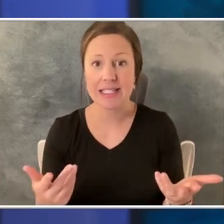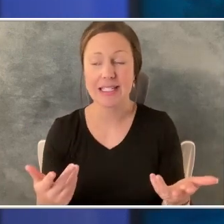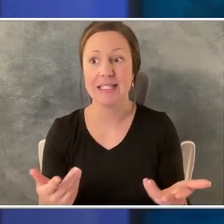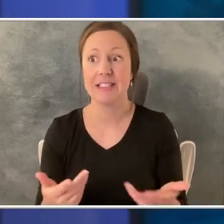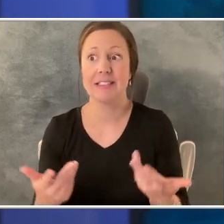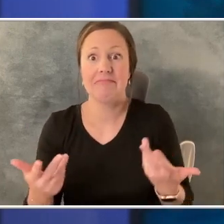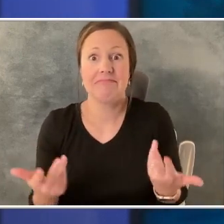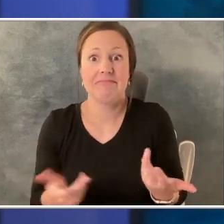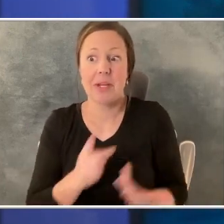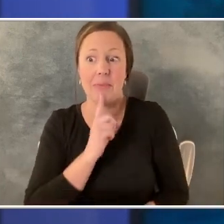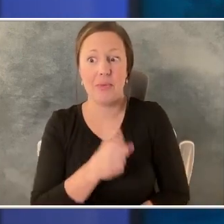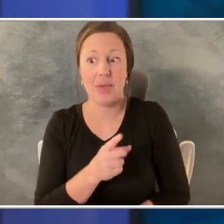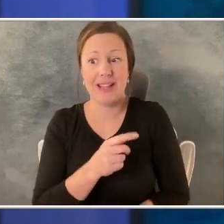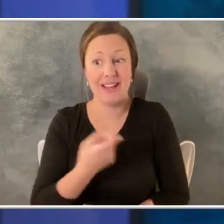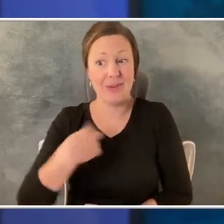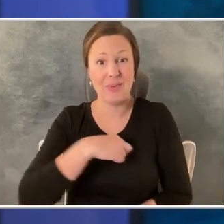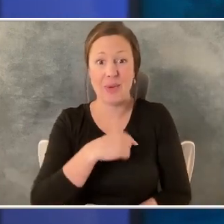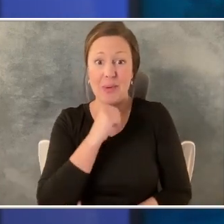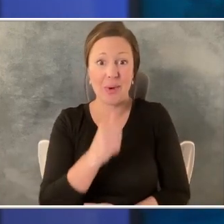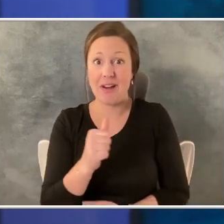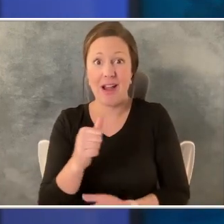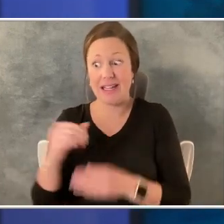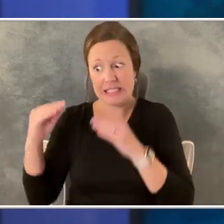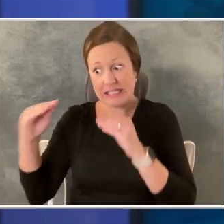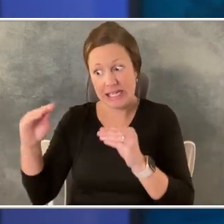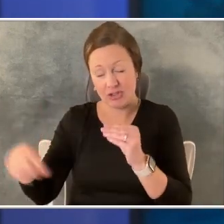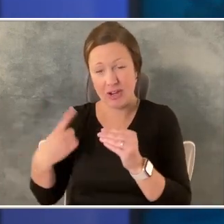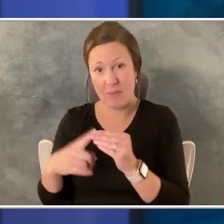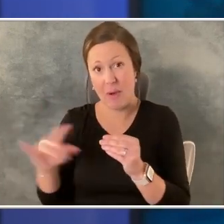really weren't educating about it either. So,